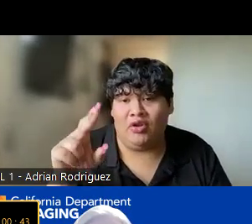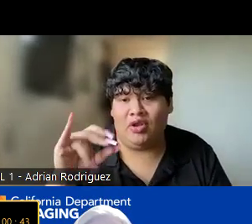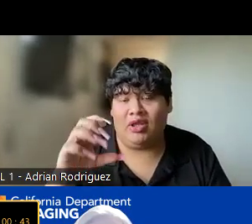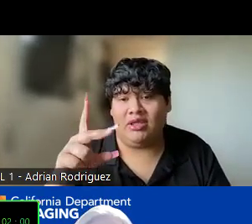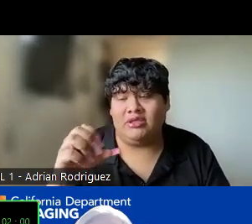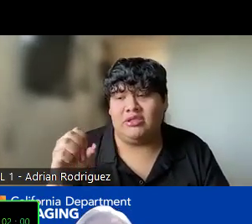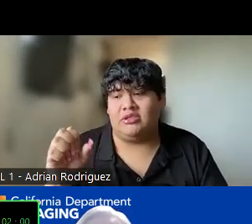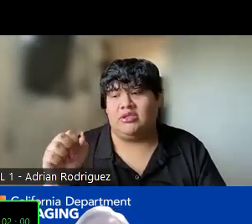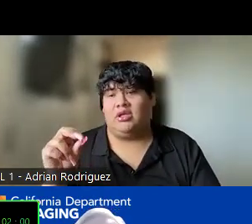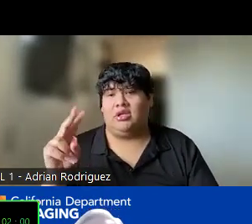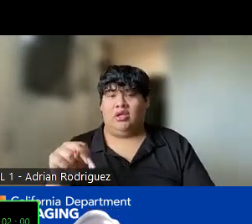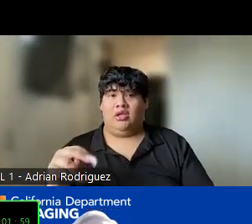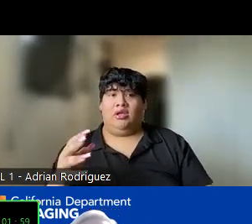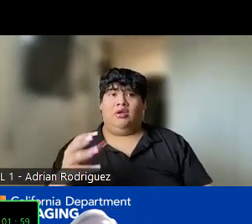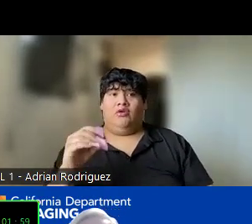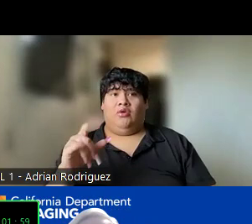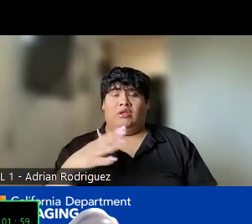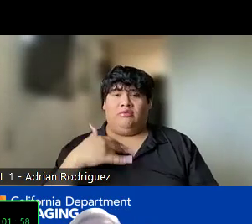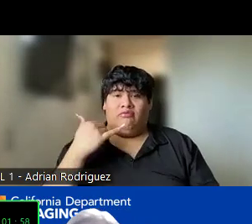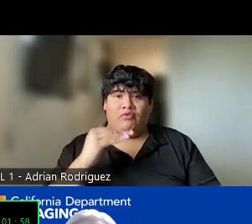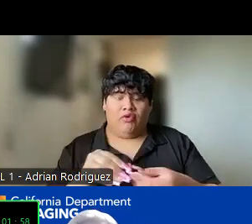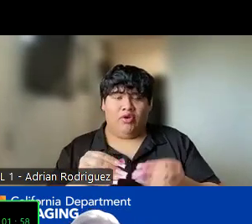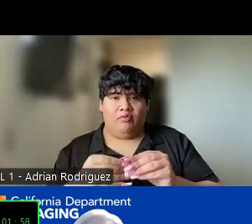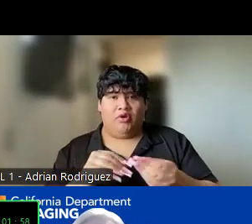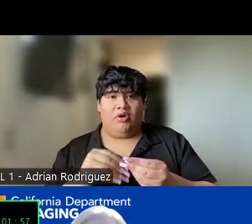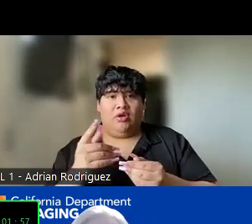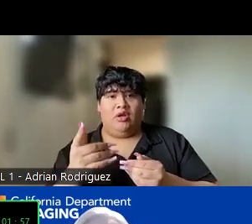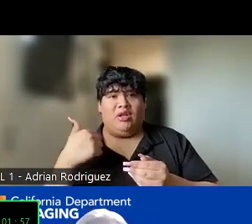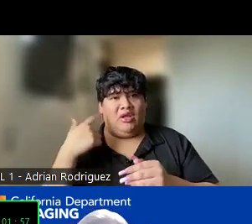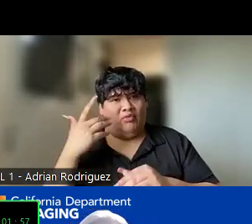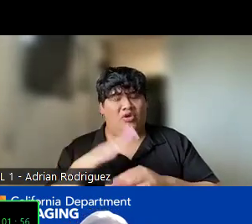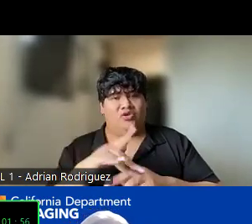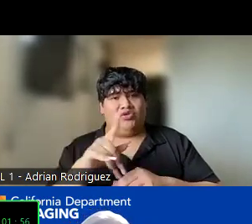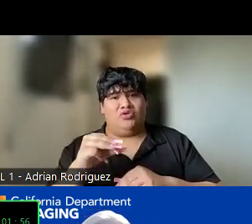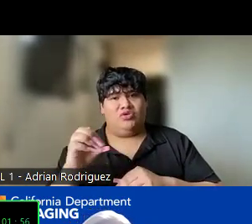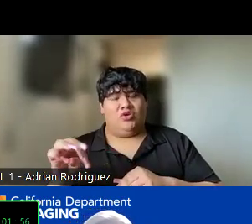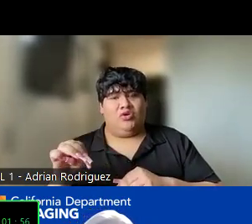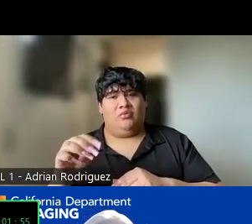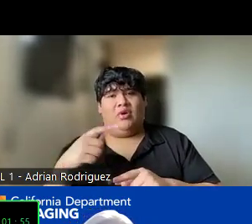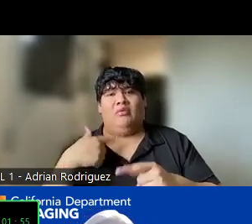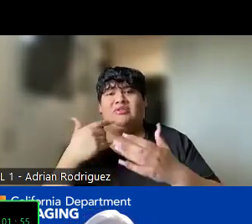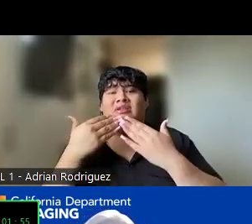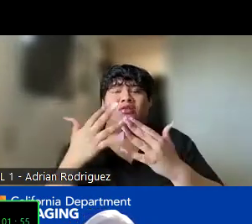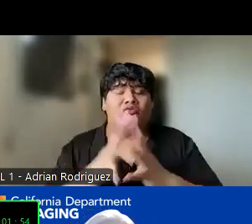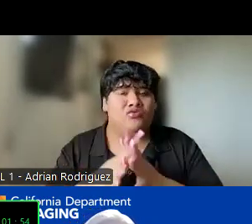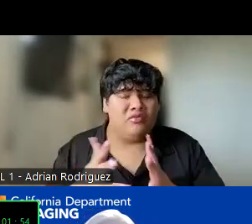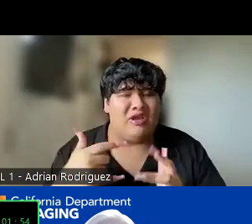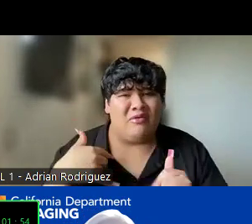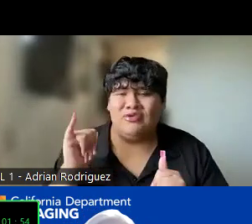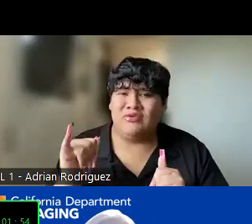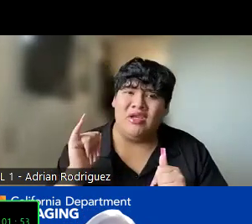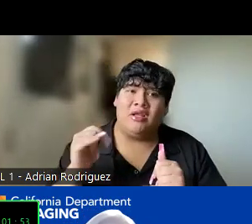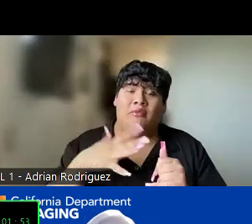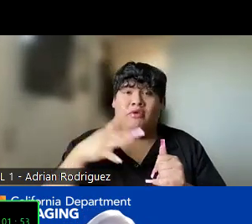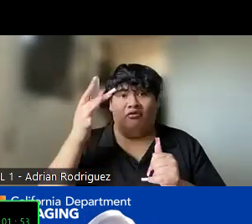5109 is my phone number, but I think I'm on by Zoom. Yes. I thank you so much. I was my father